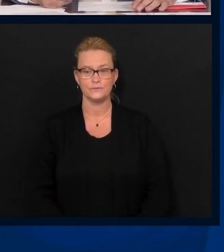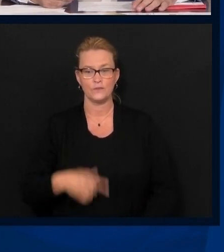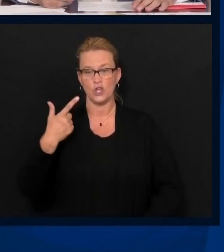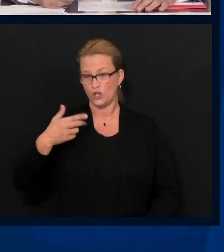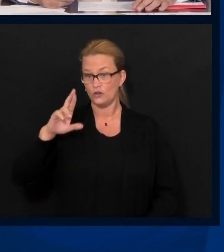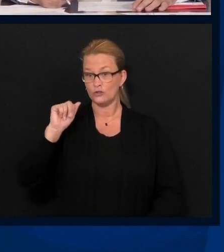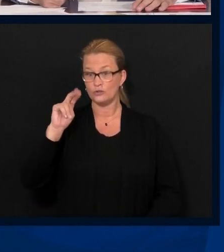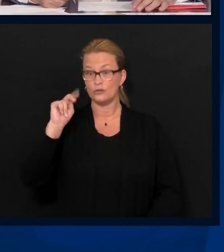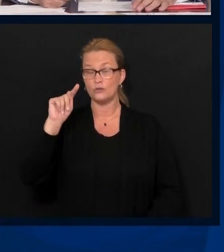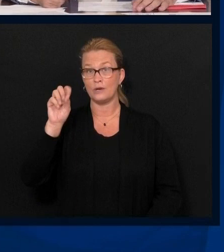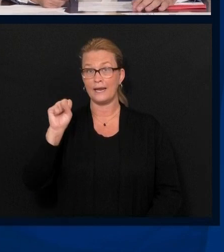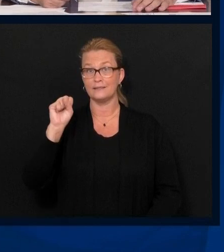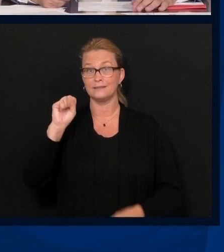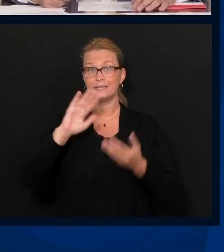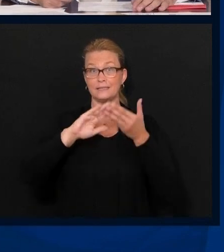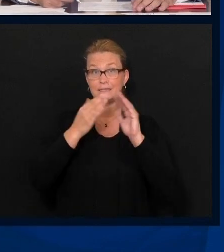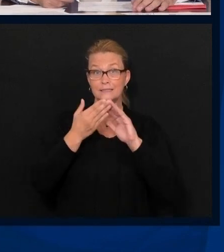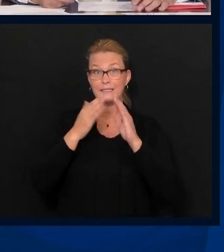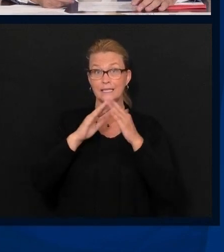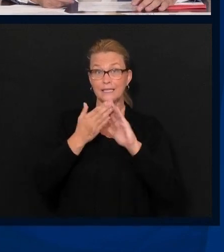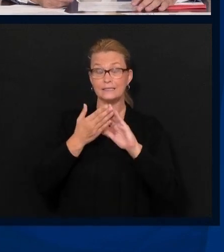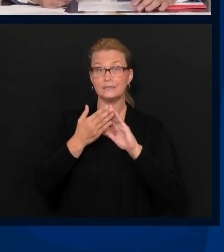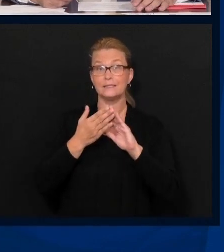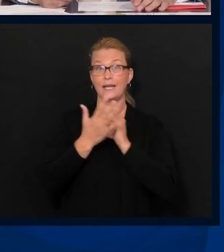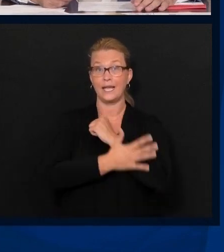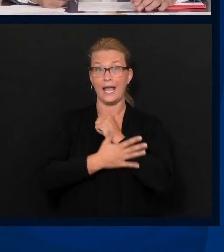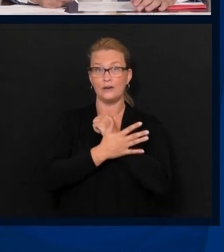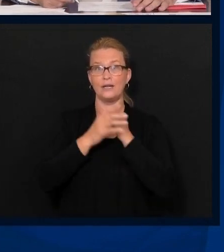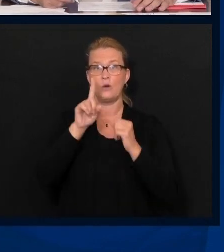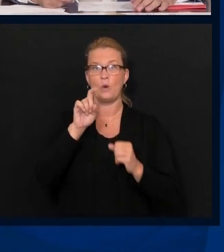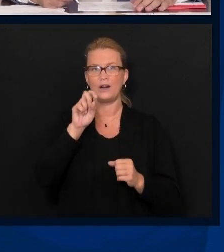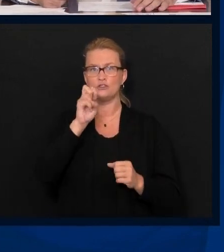cities, we're now up to